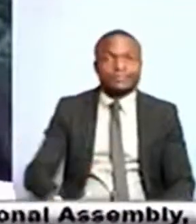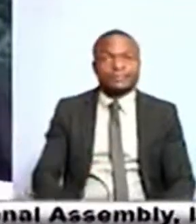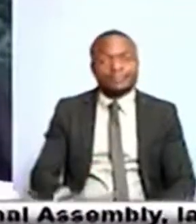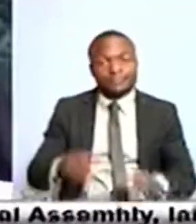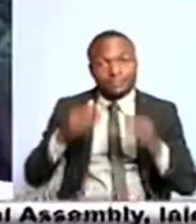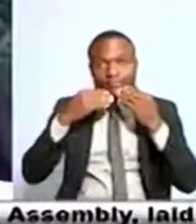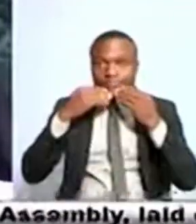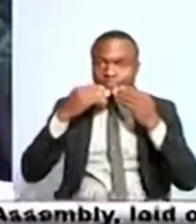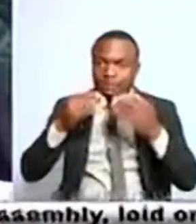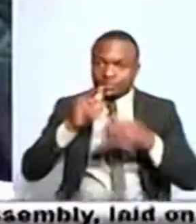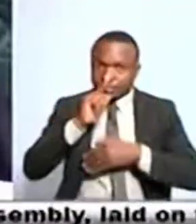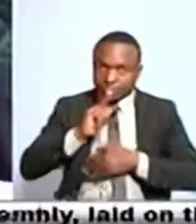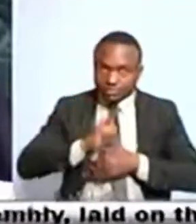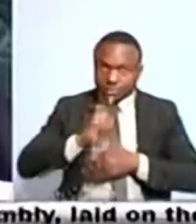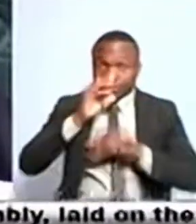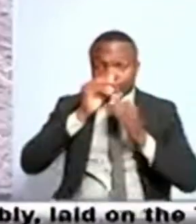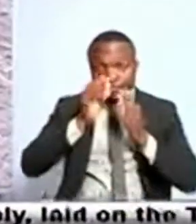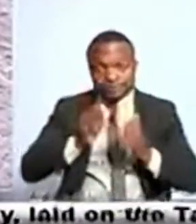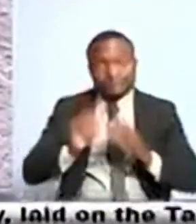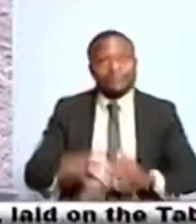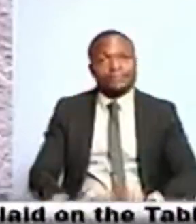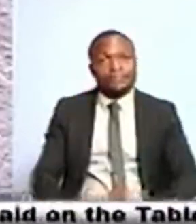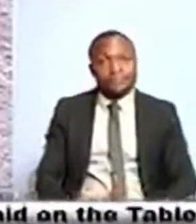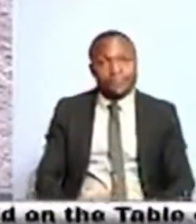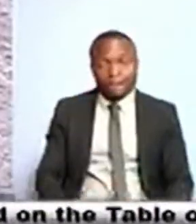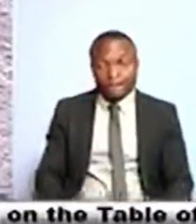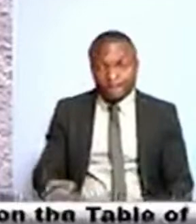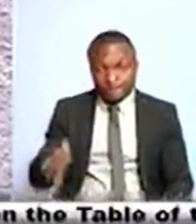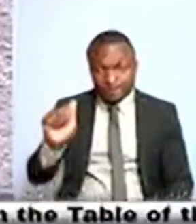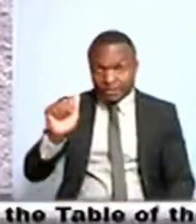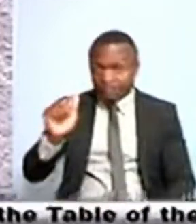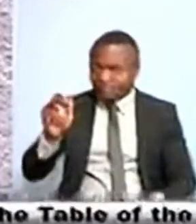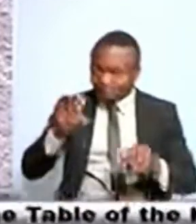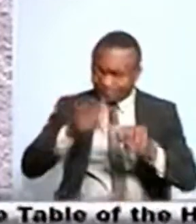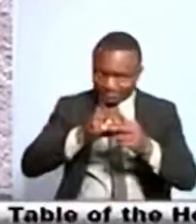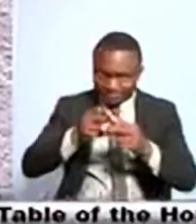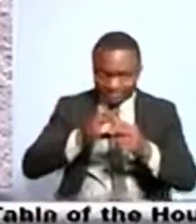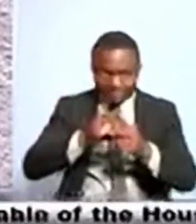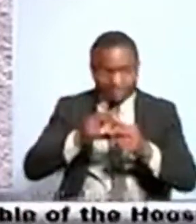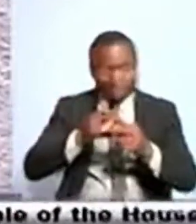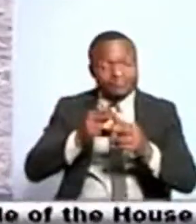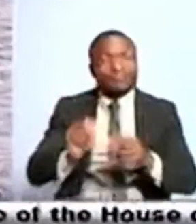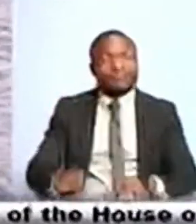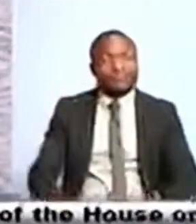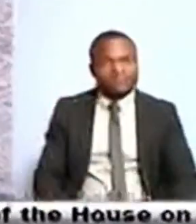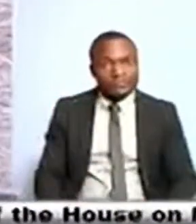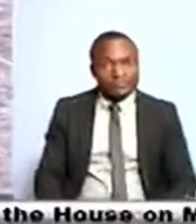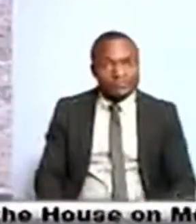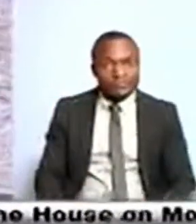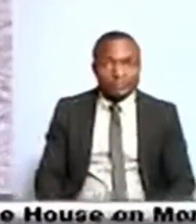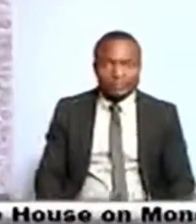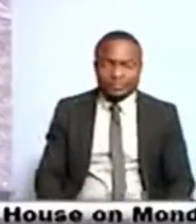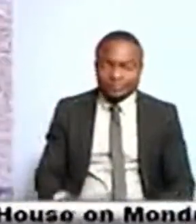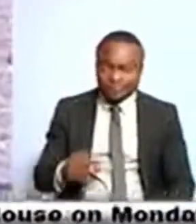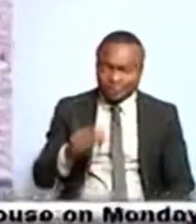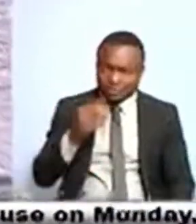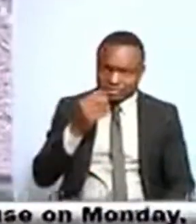Thank you, Madam Speaker. Madam Speaker, I'll be very brief. I just have about 2